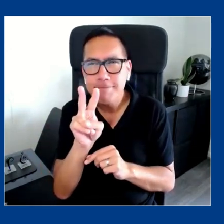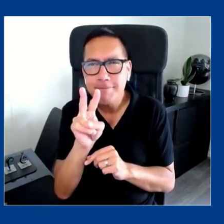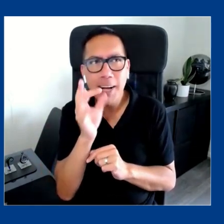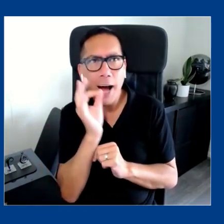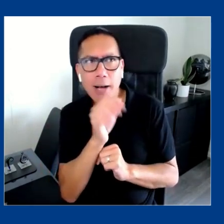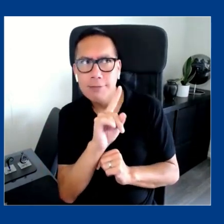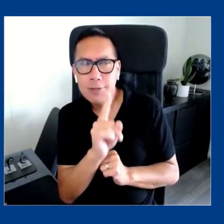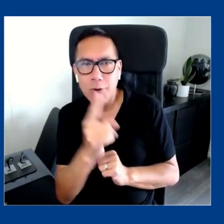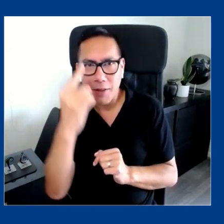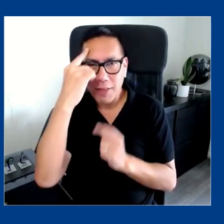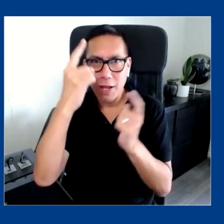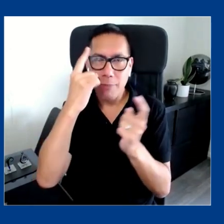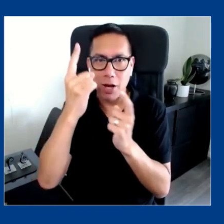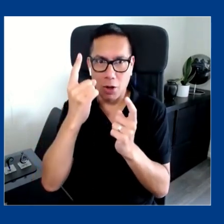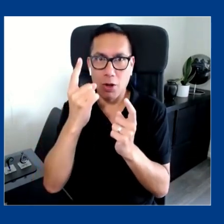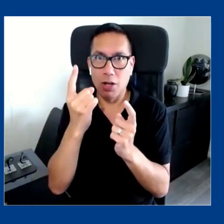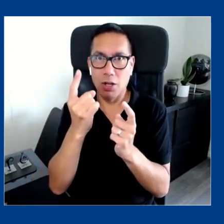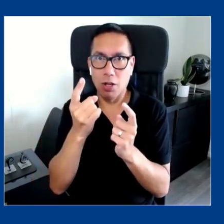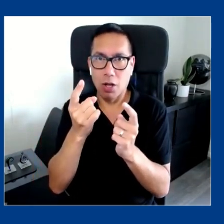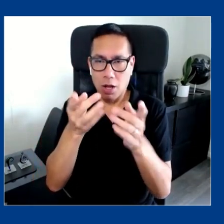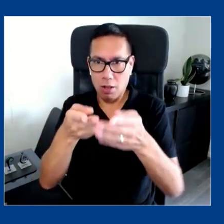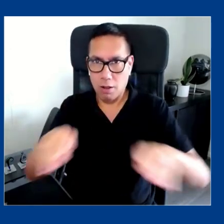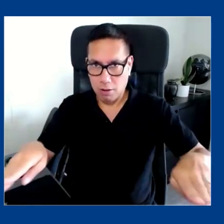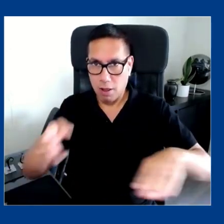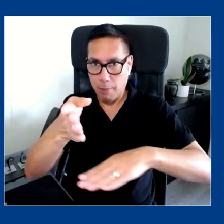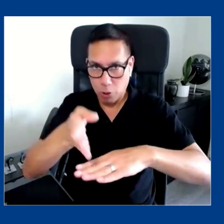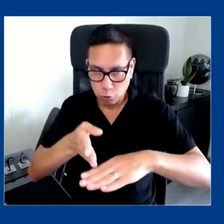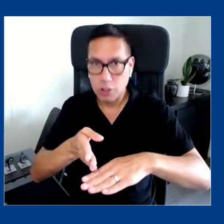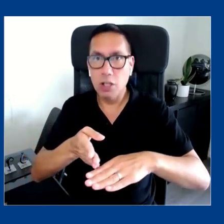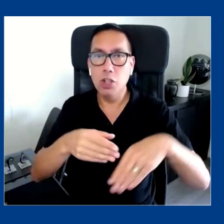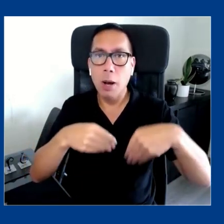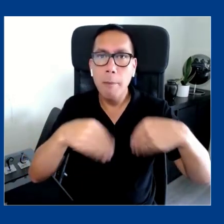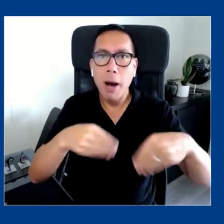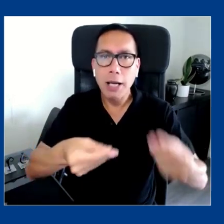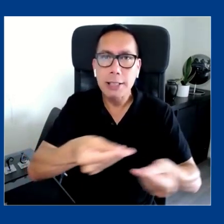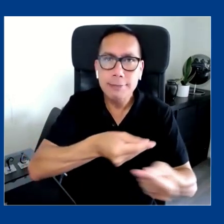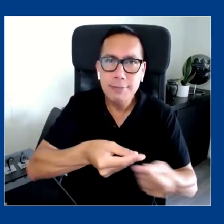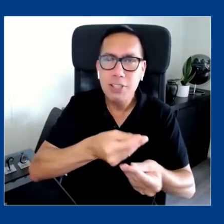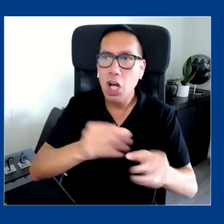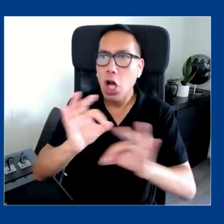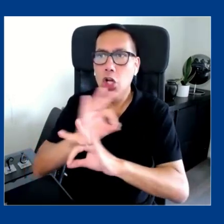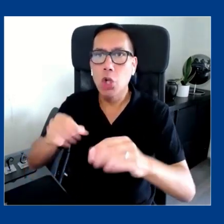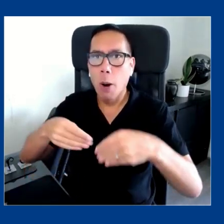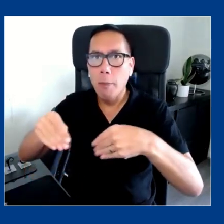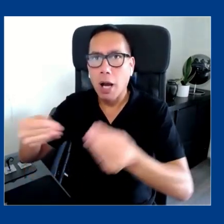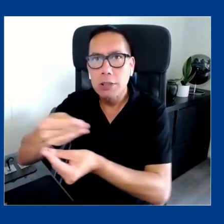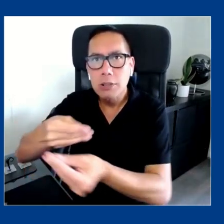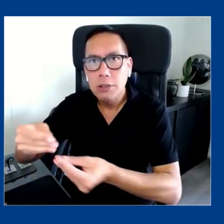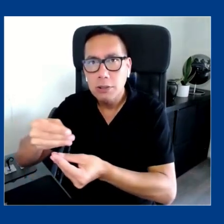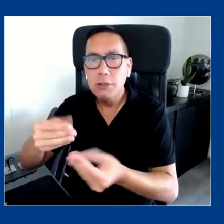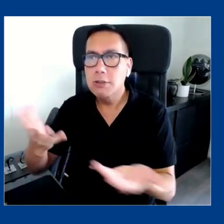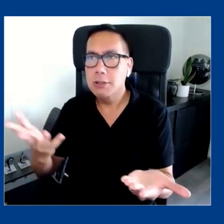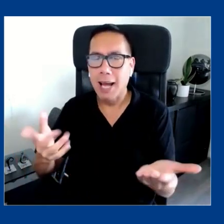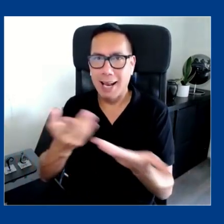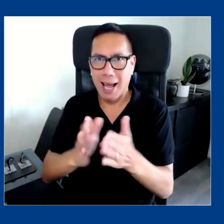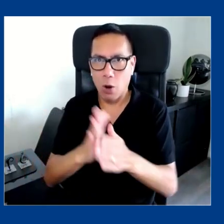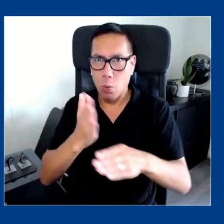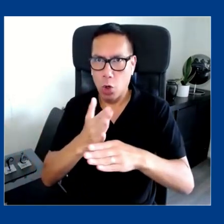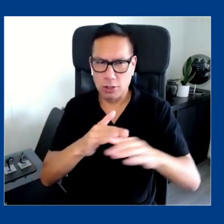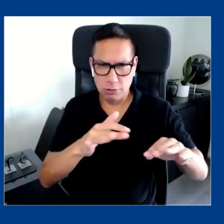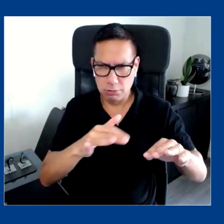the idea of a market or a non-market economy and the synergies between them, and to think